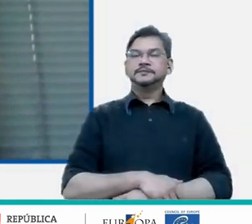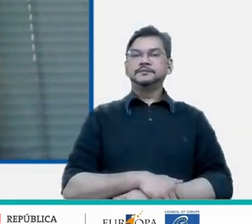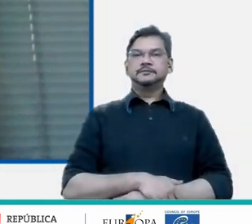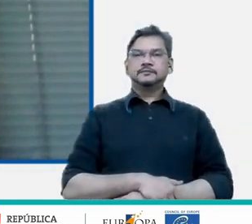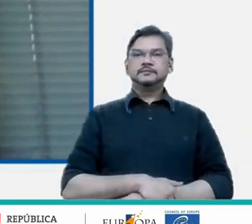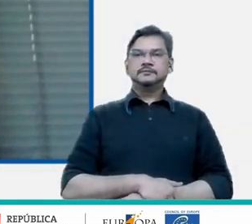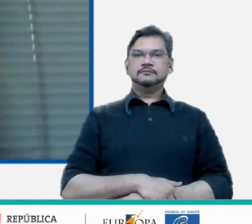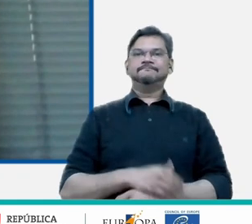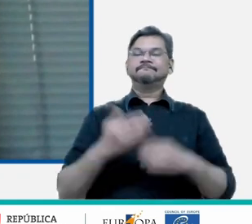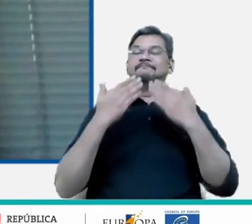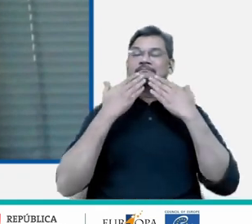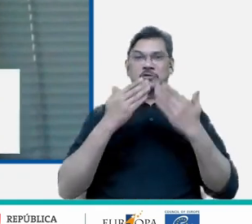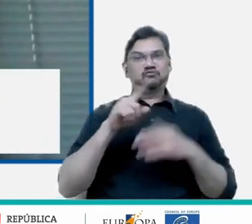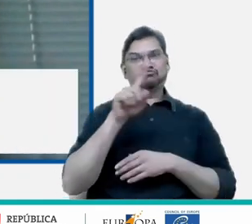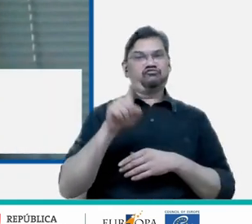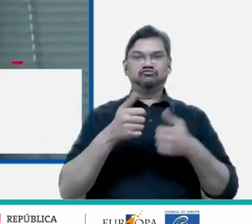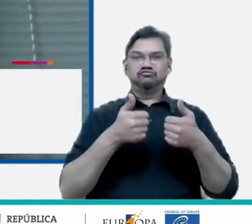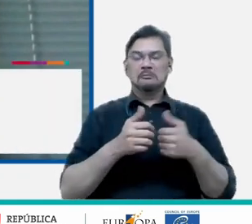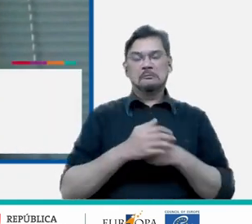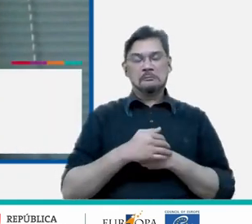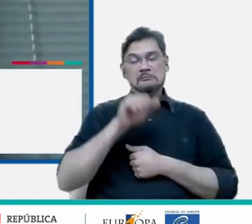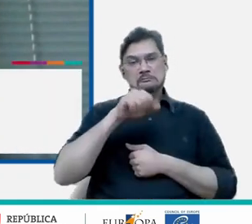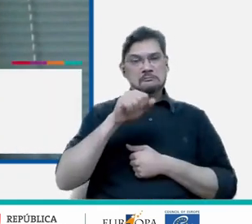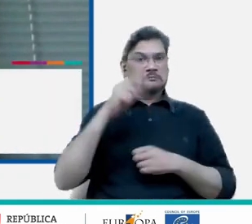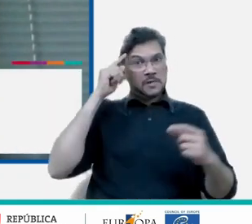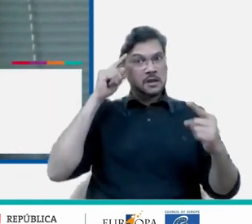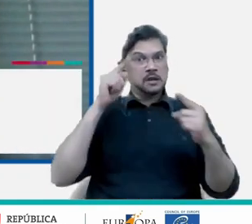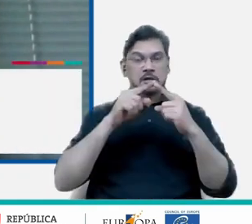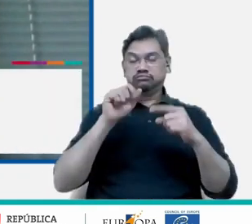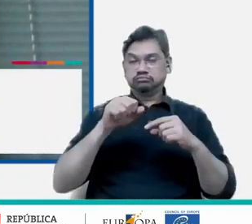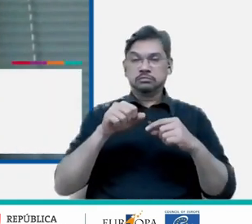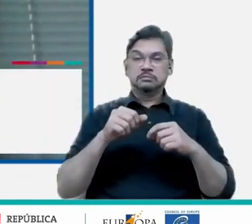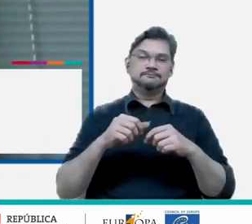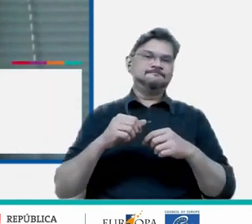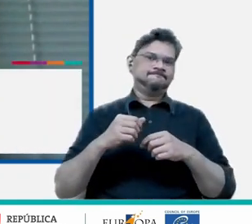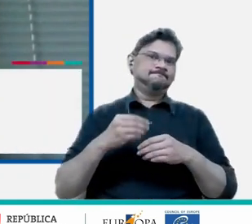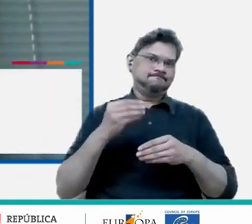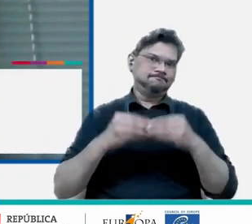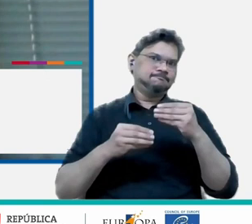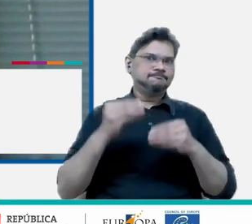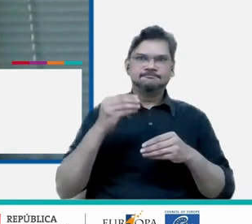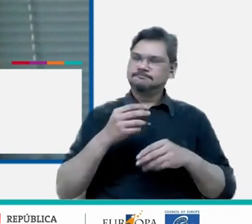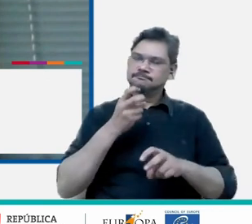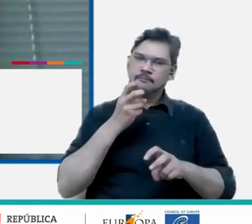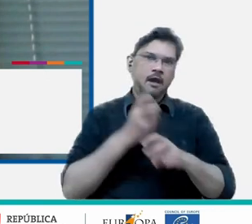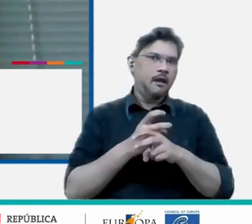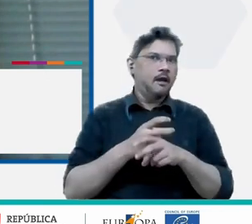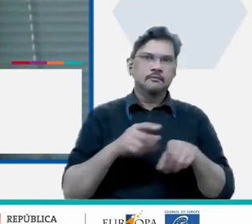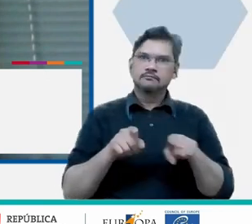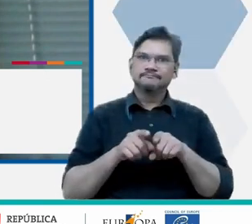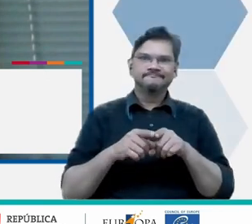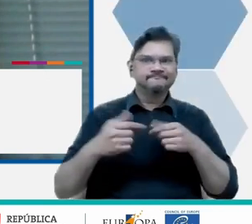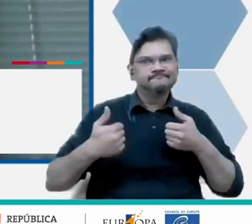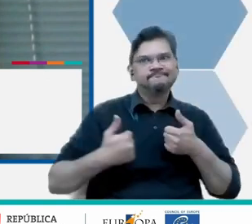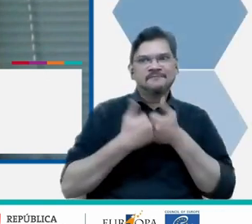I think it is indeed challenging mainstreaming resilience and stakeholder engagement, and it's actually a very important piece